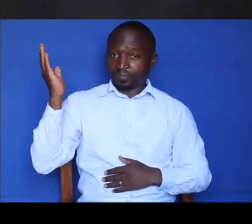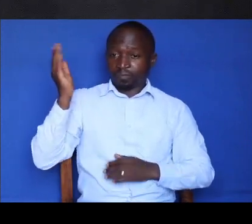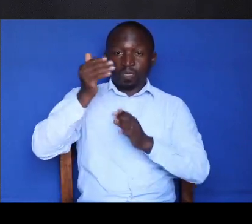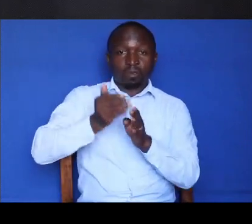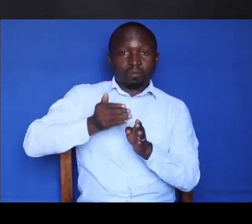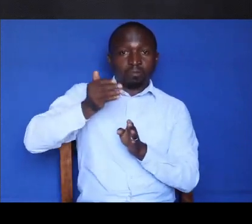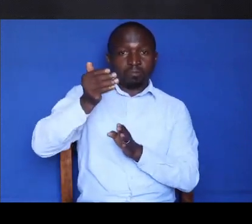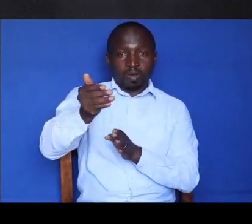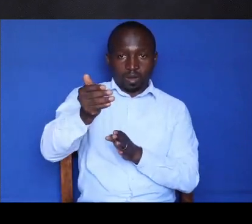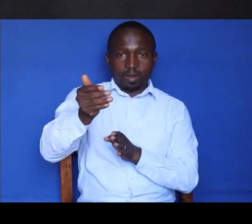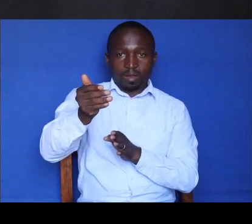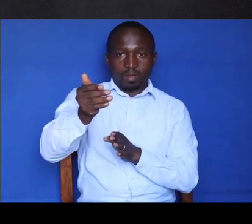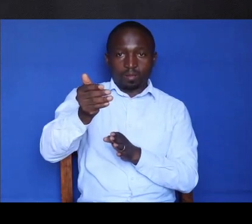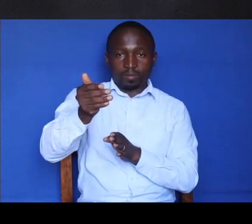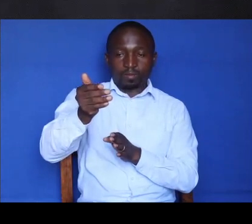after